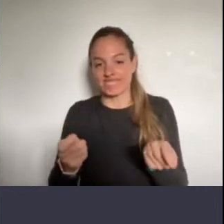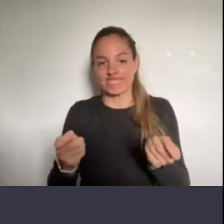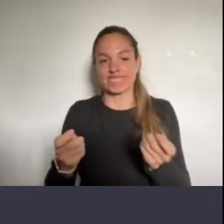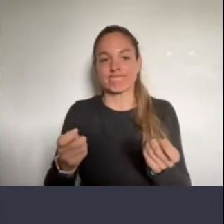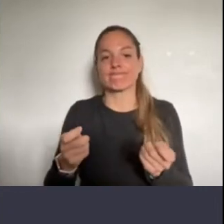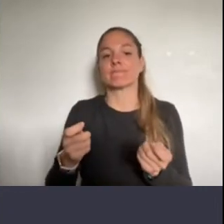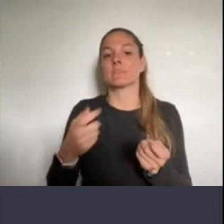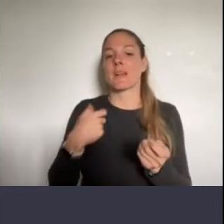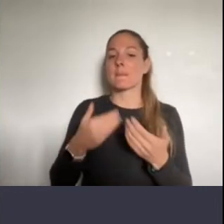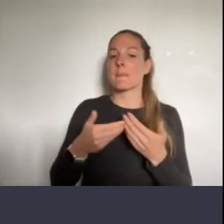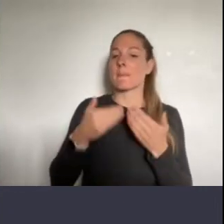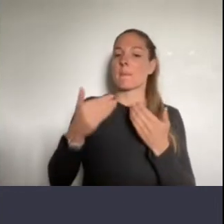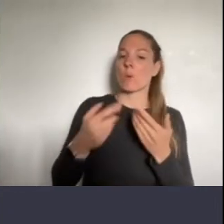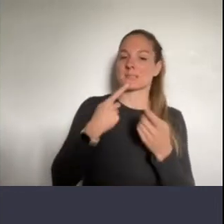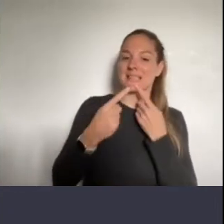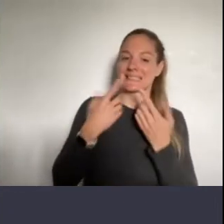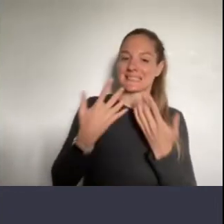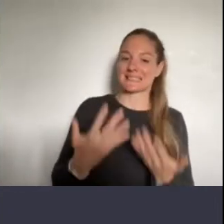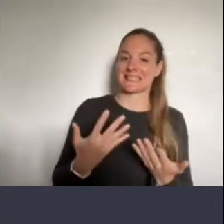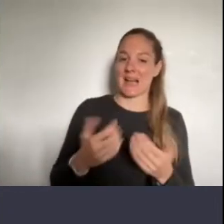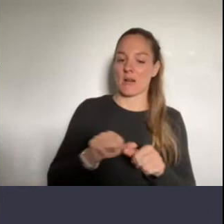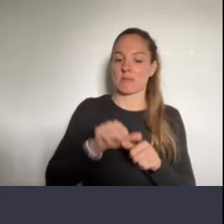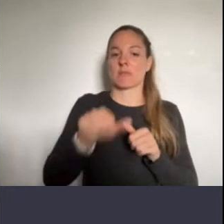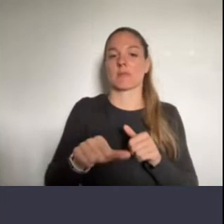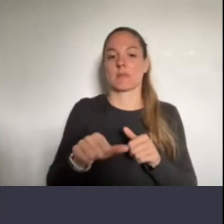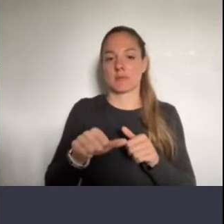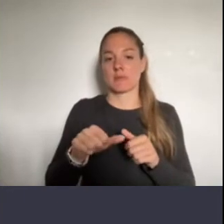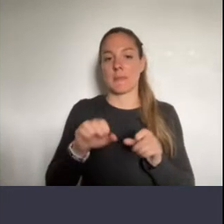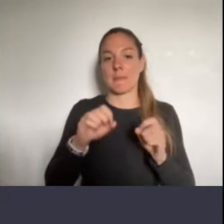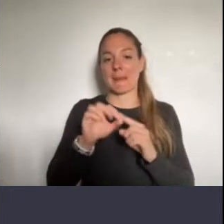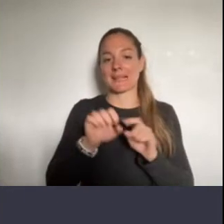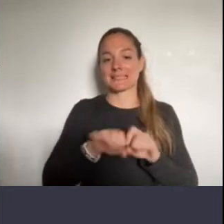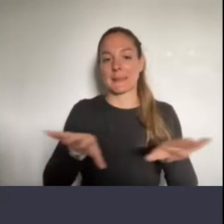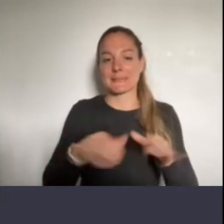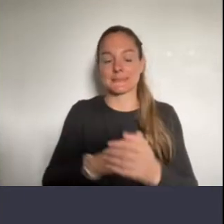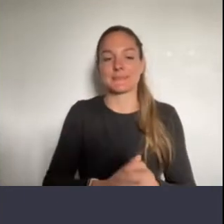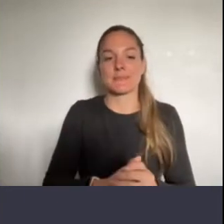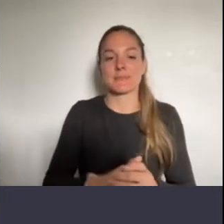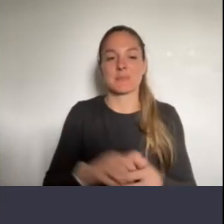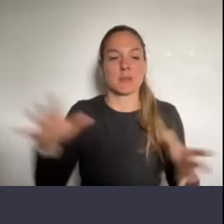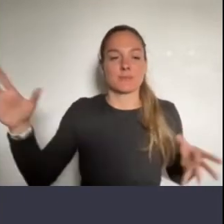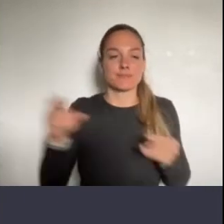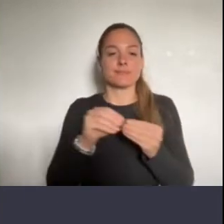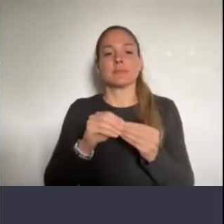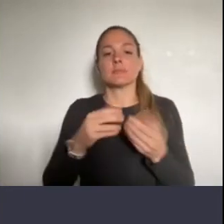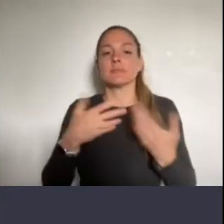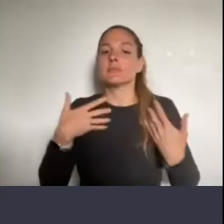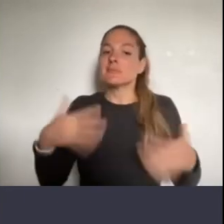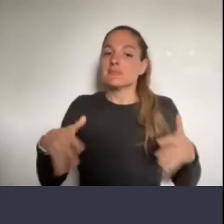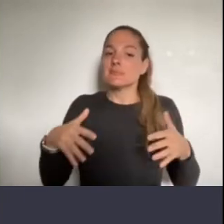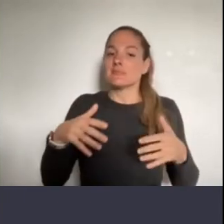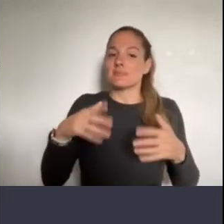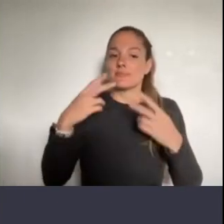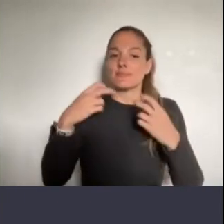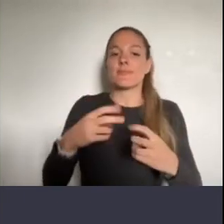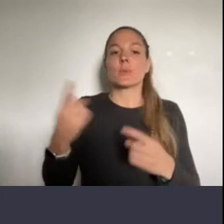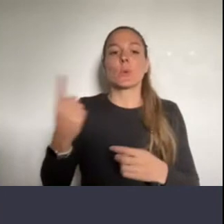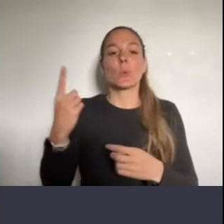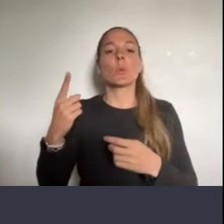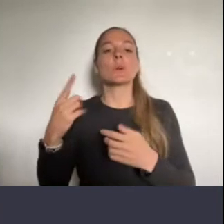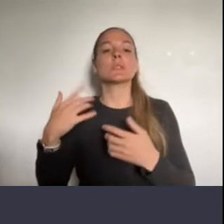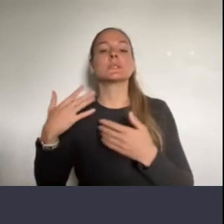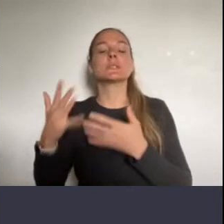on it post-pandemic. But in conclusion, this was done by a report by Sign Health, and the